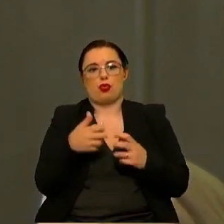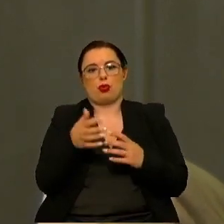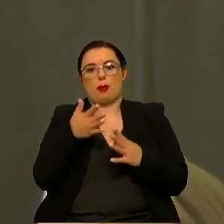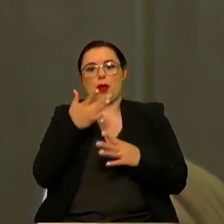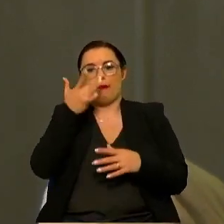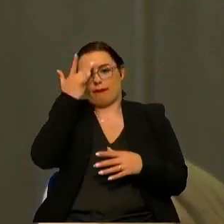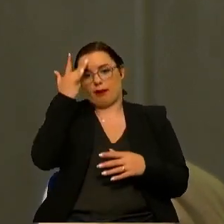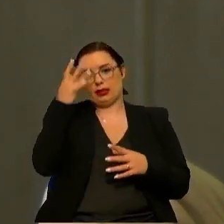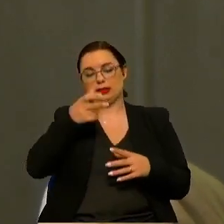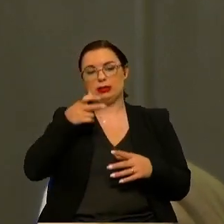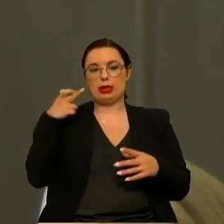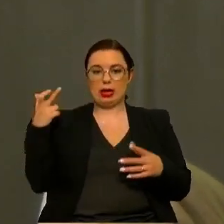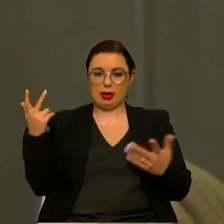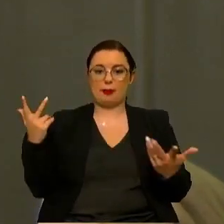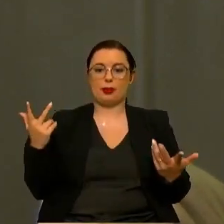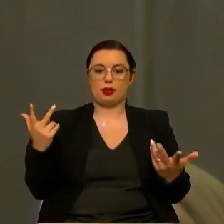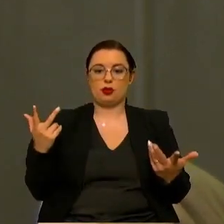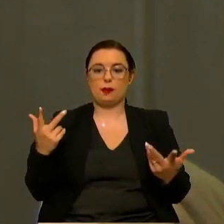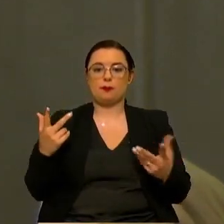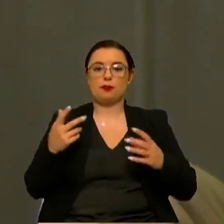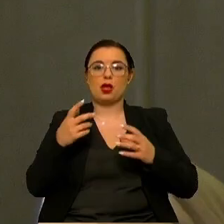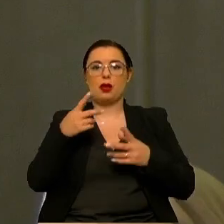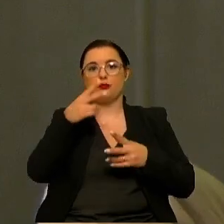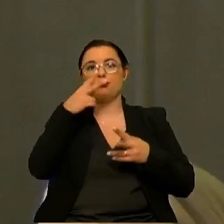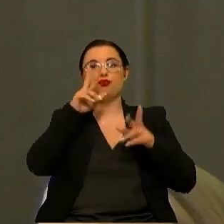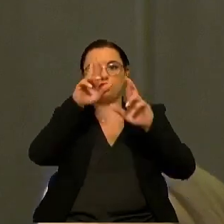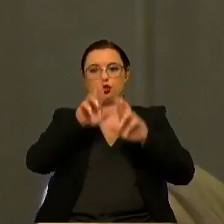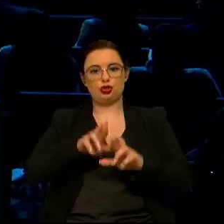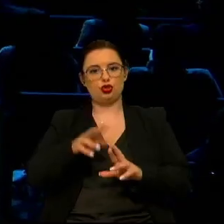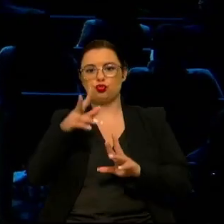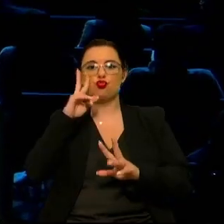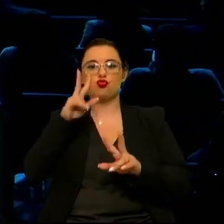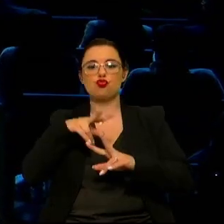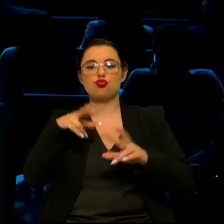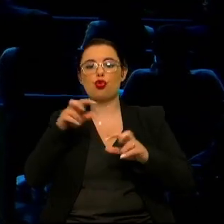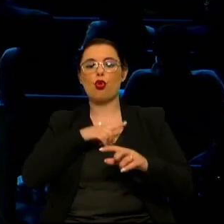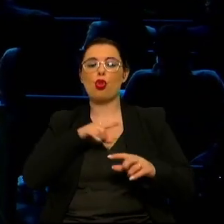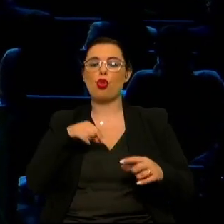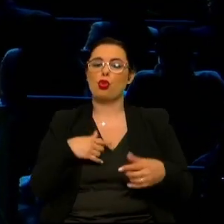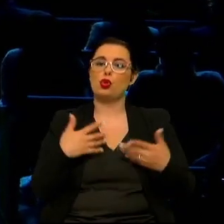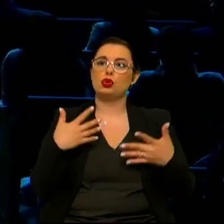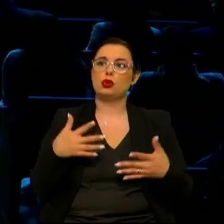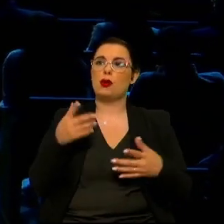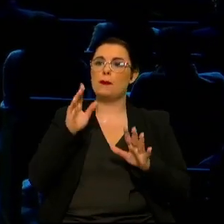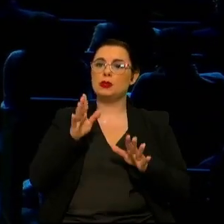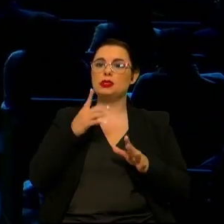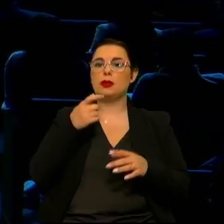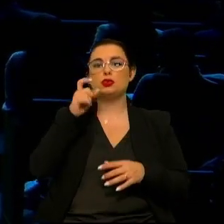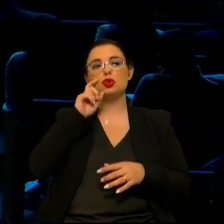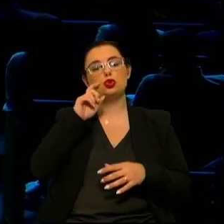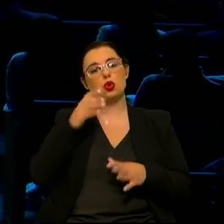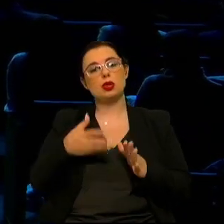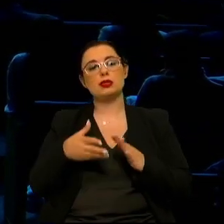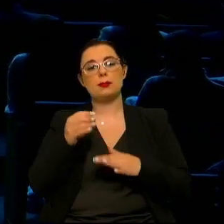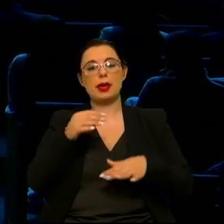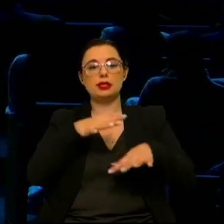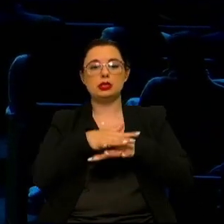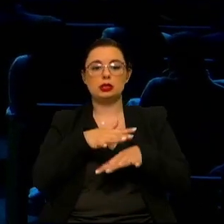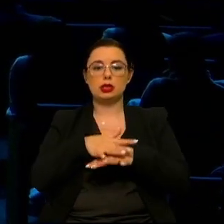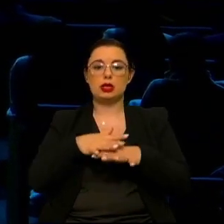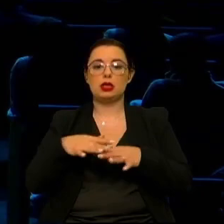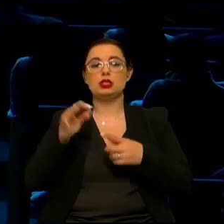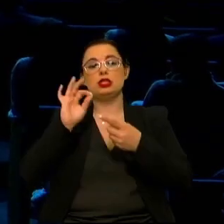can solve a problem faster and break some of the existing cryptography, now we need